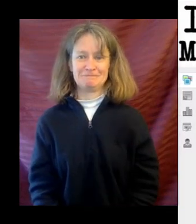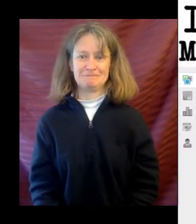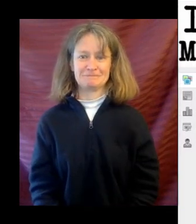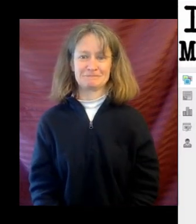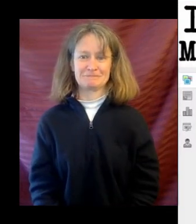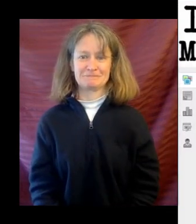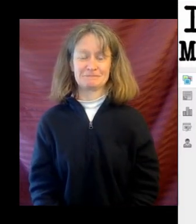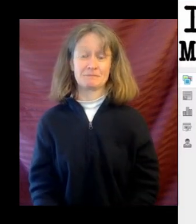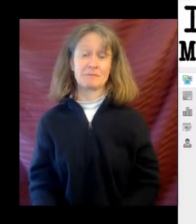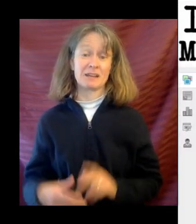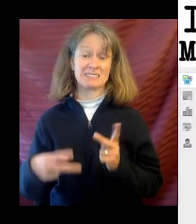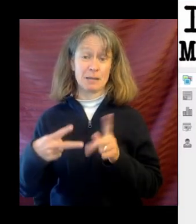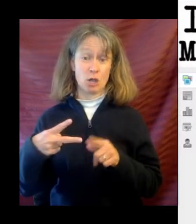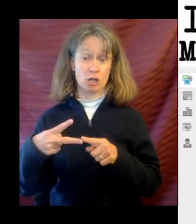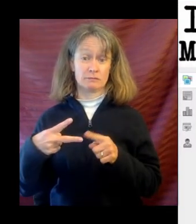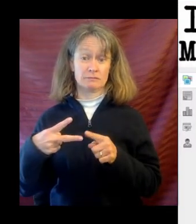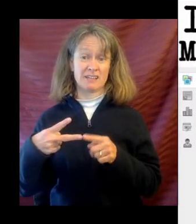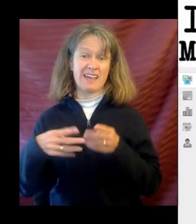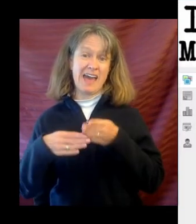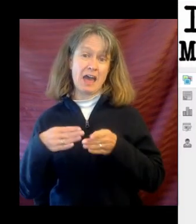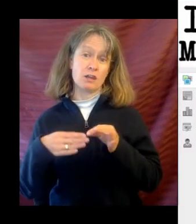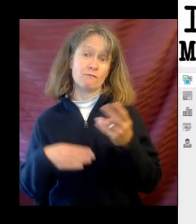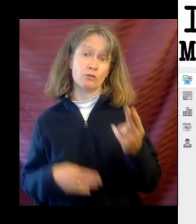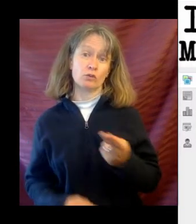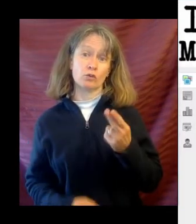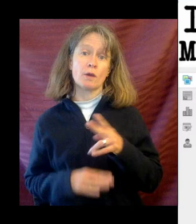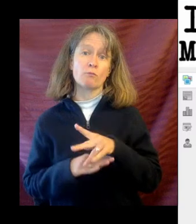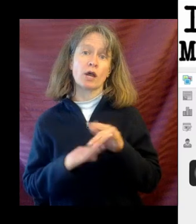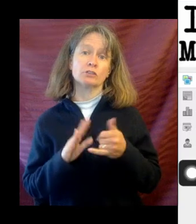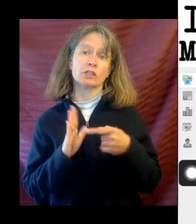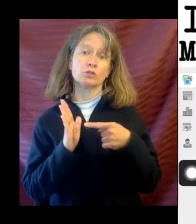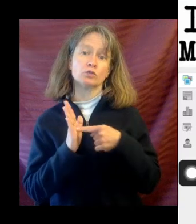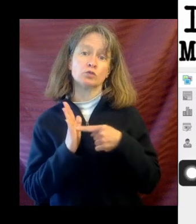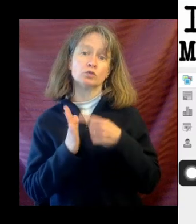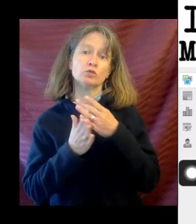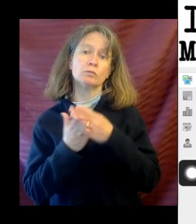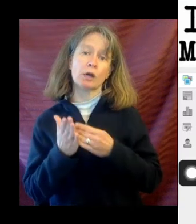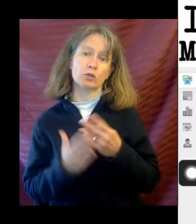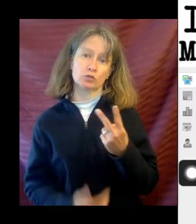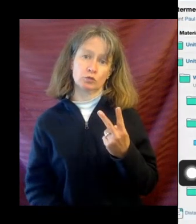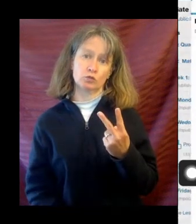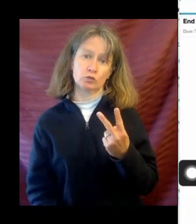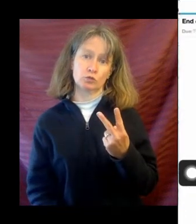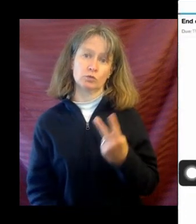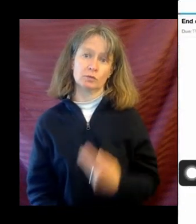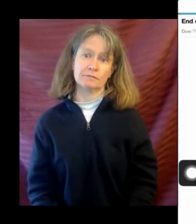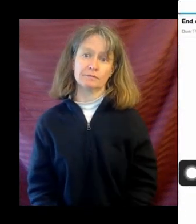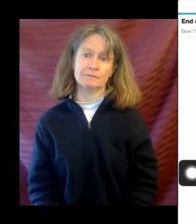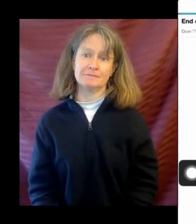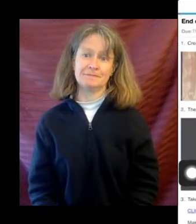The second part says, end of Thursday, Project 2, Part 2.